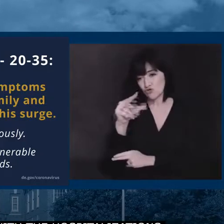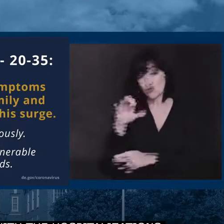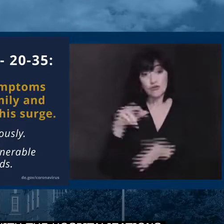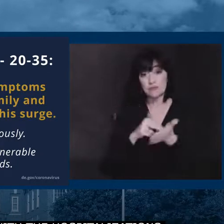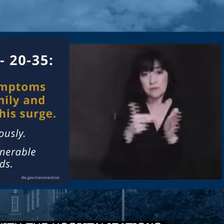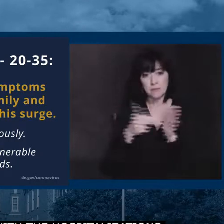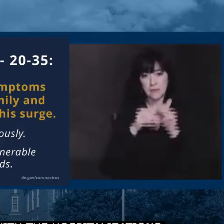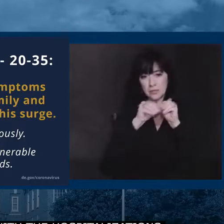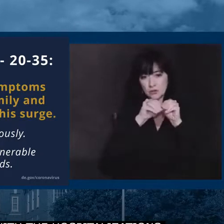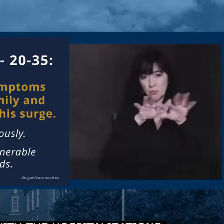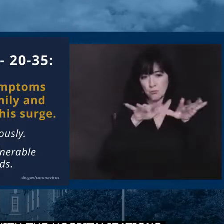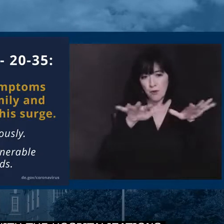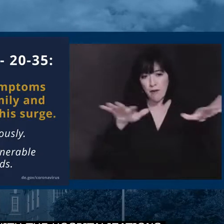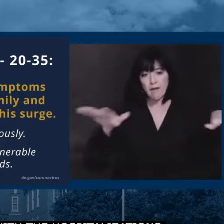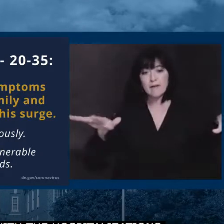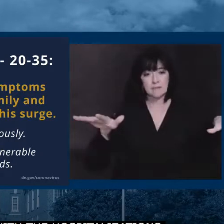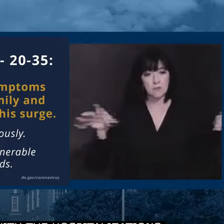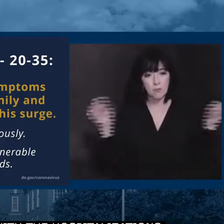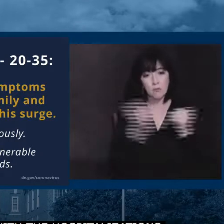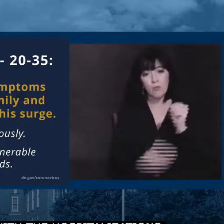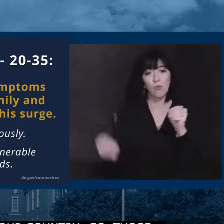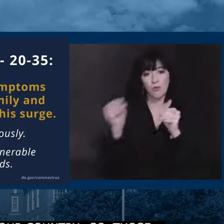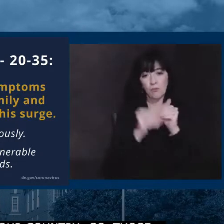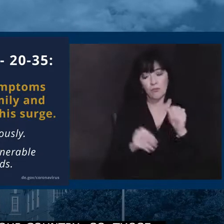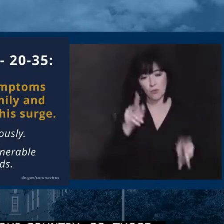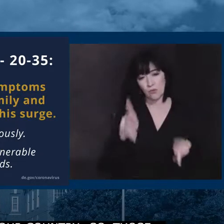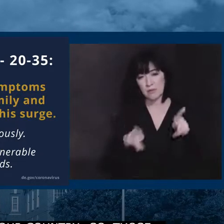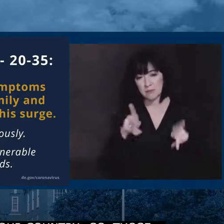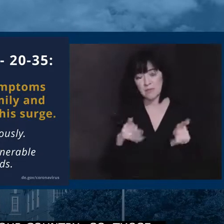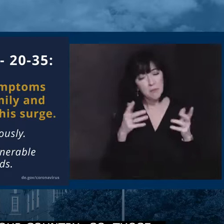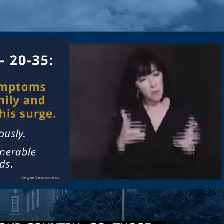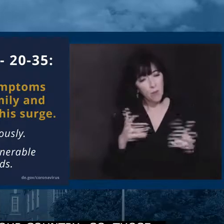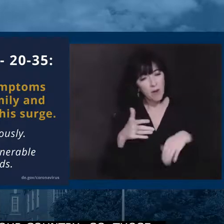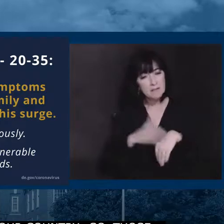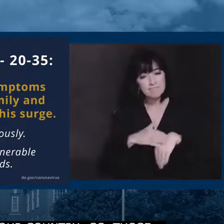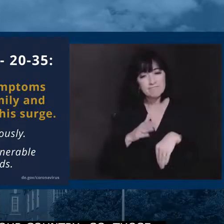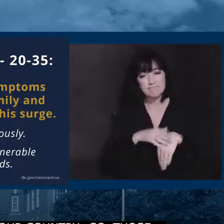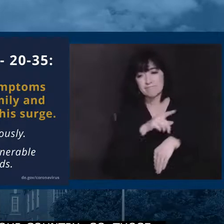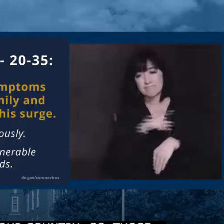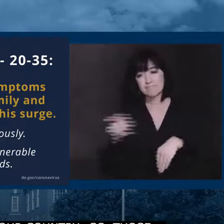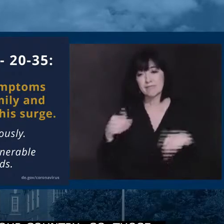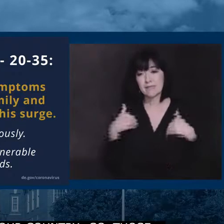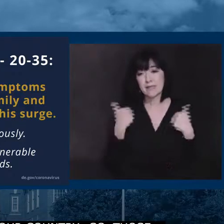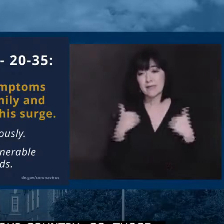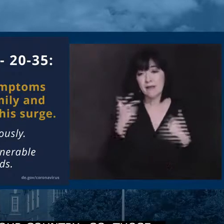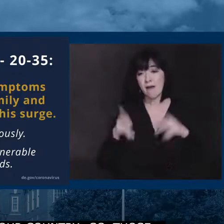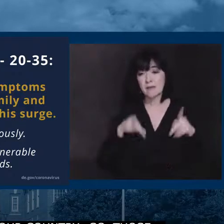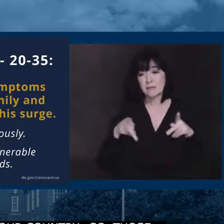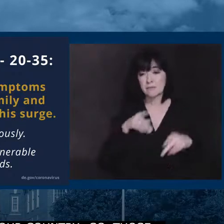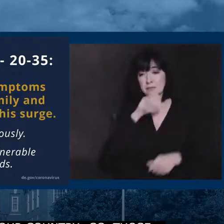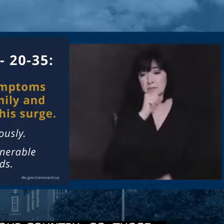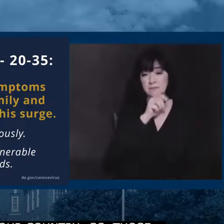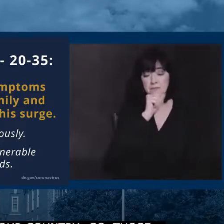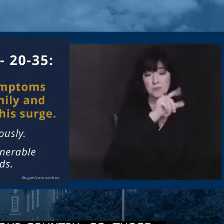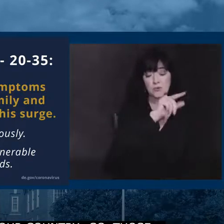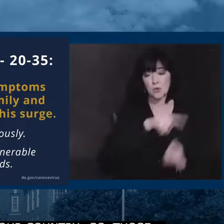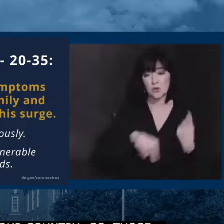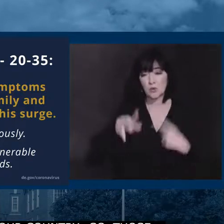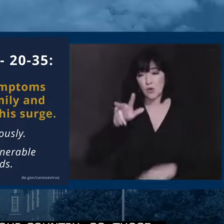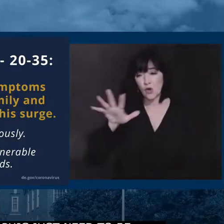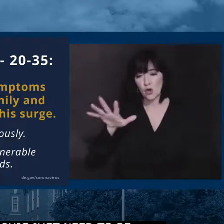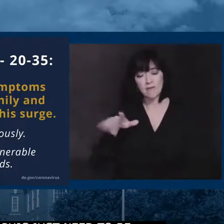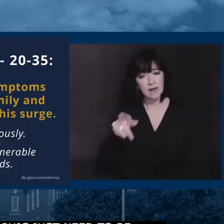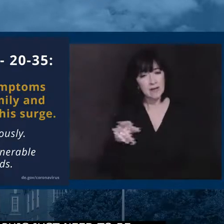in every demographic just need to be extra careful when you're interacting with family members and friends. And so you may